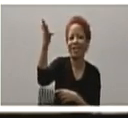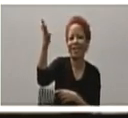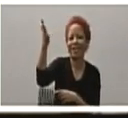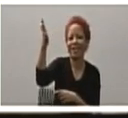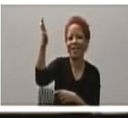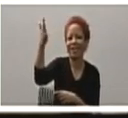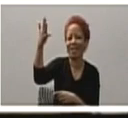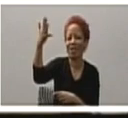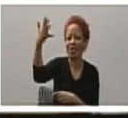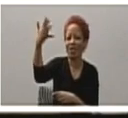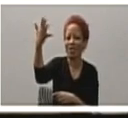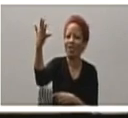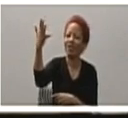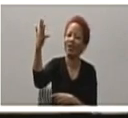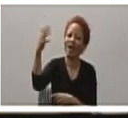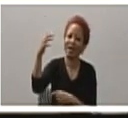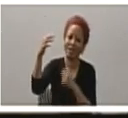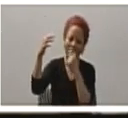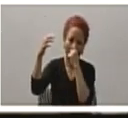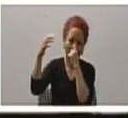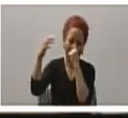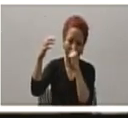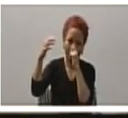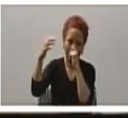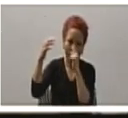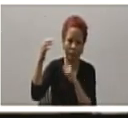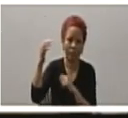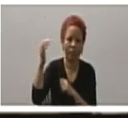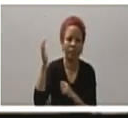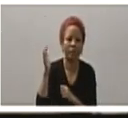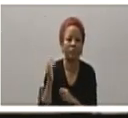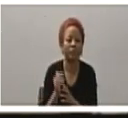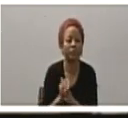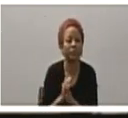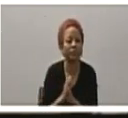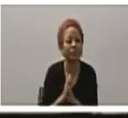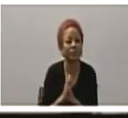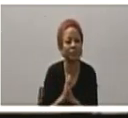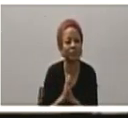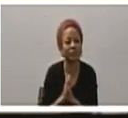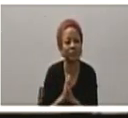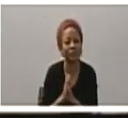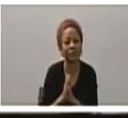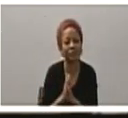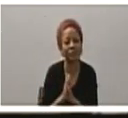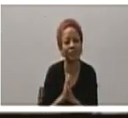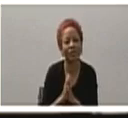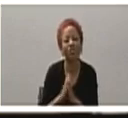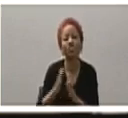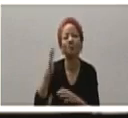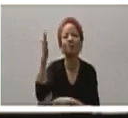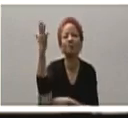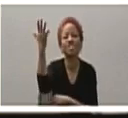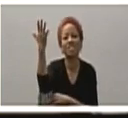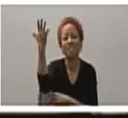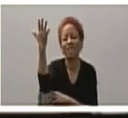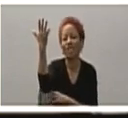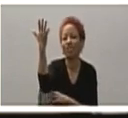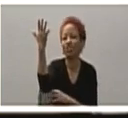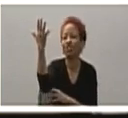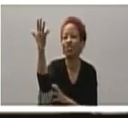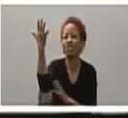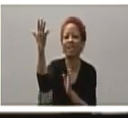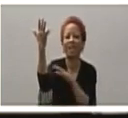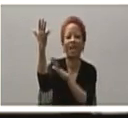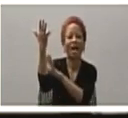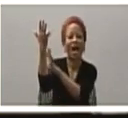is my mangoes. We will not say, this branch bears fruits. We will say, this tree